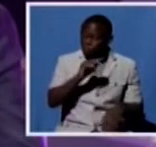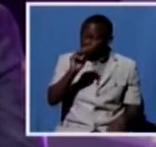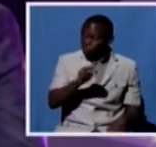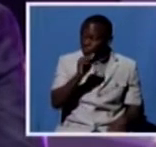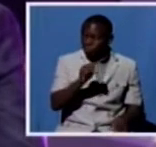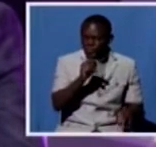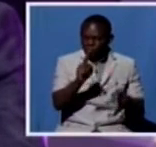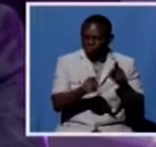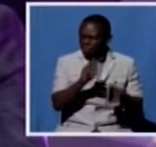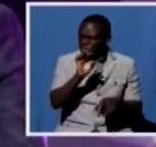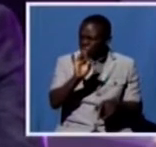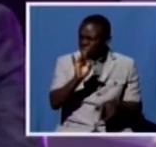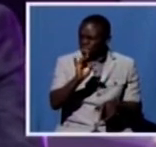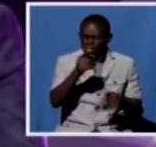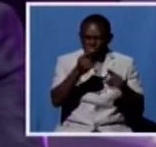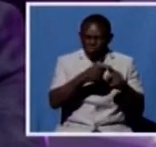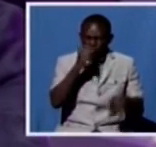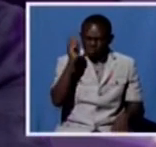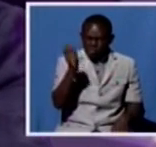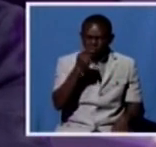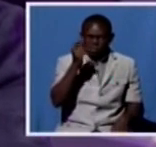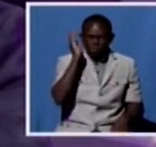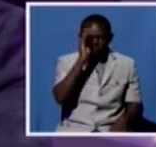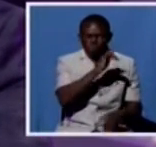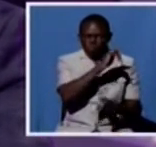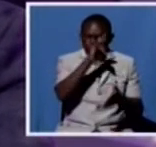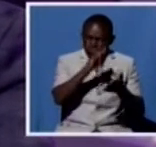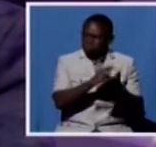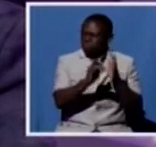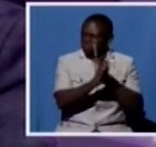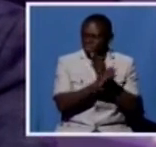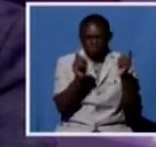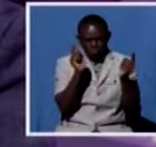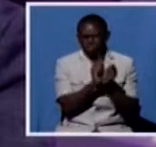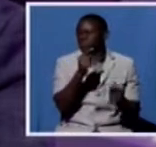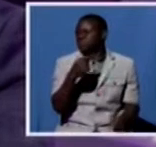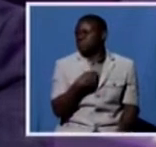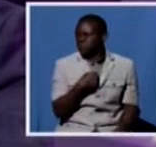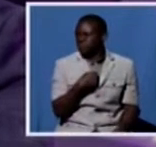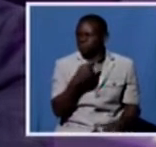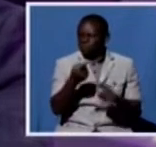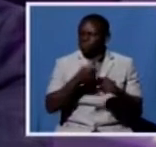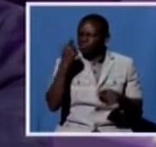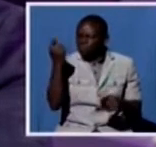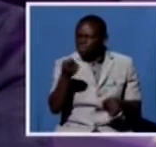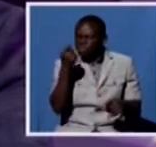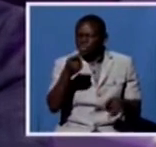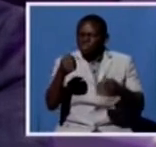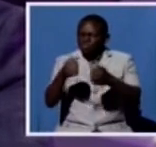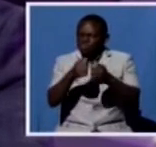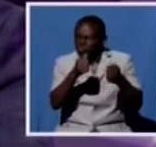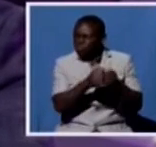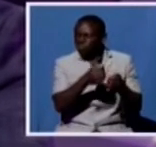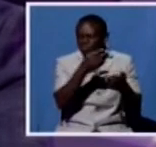from Kenya. This is the 3rd time they are coming. They are coming with banks and people from the treasury to just come and learn on